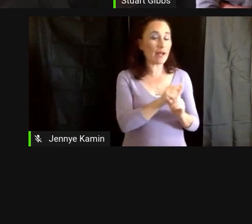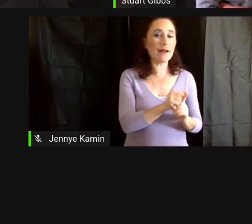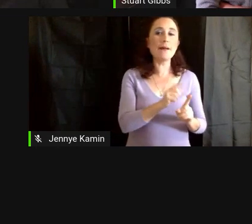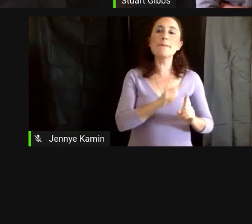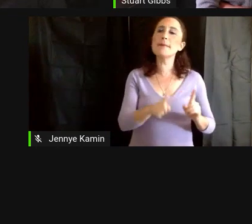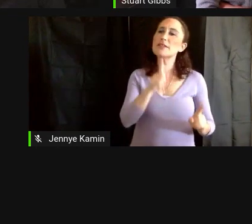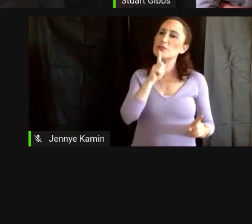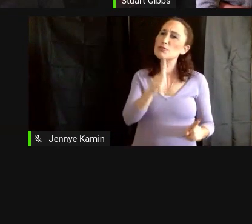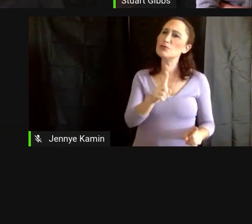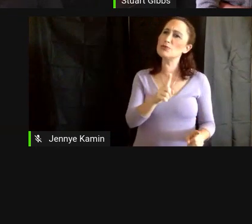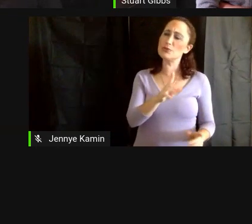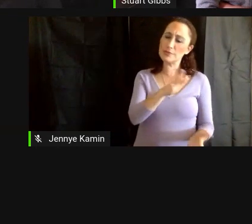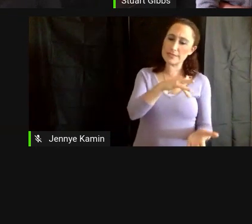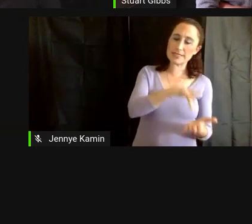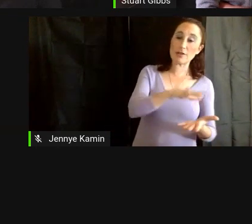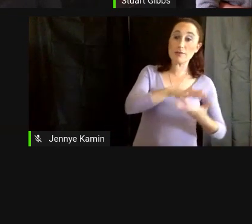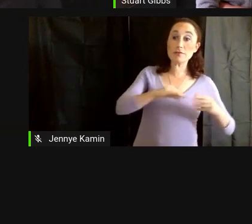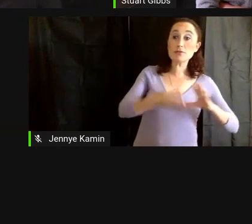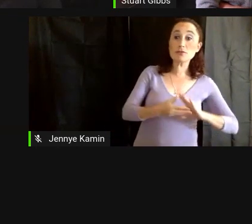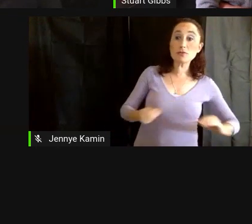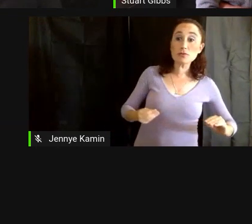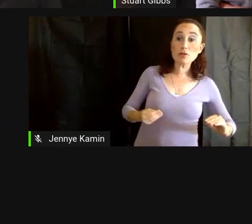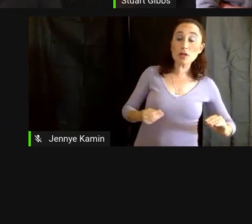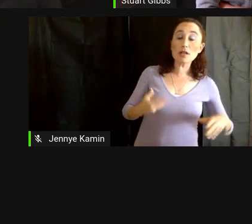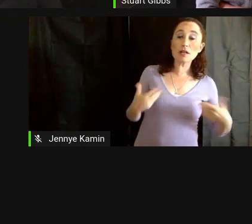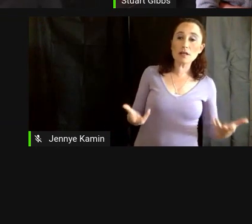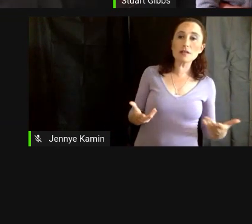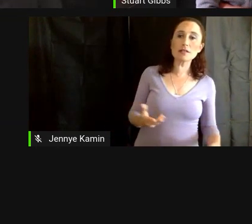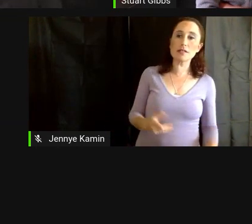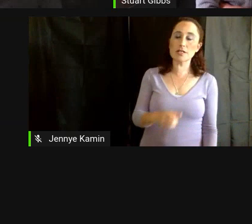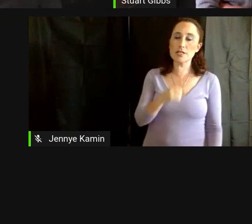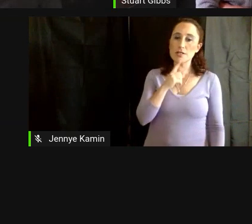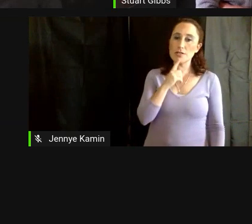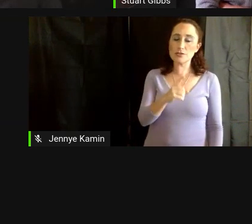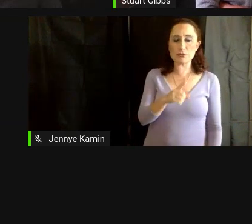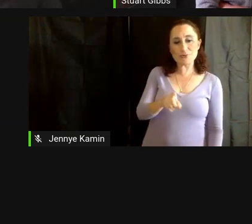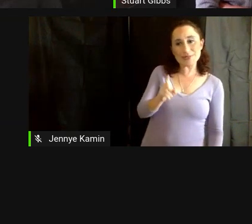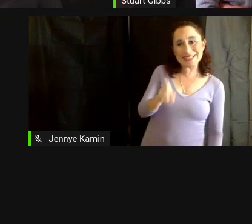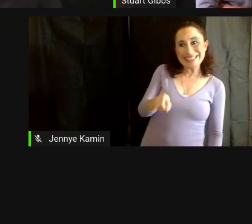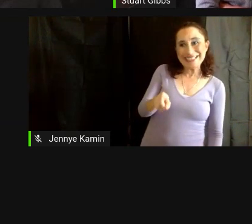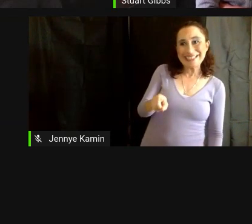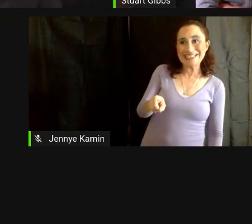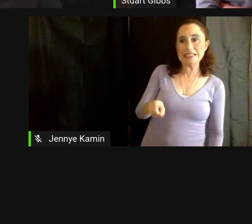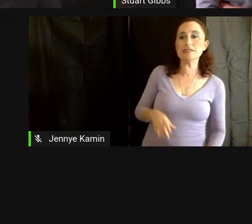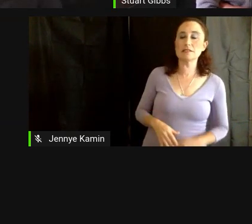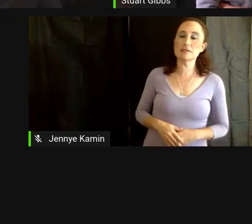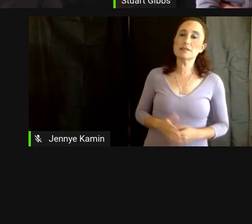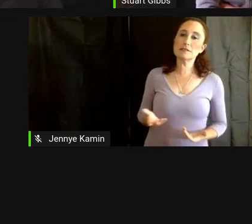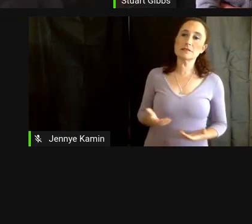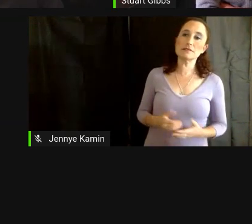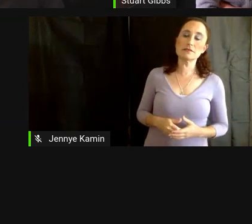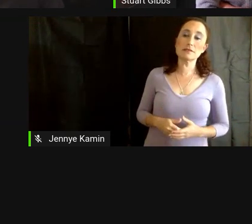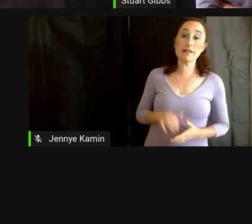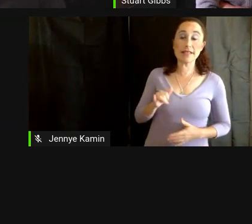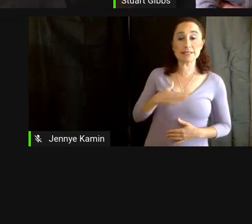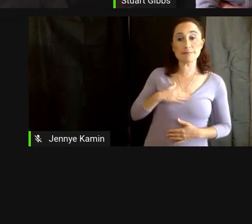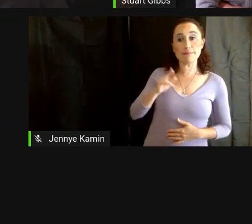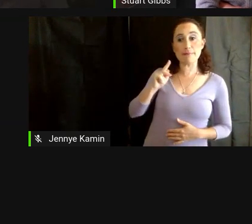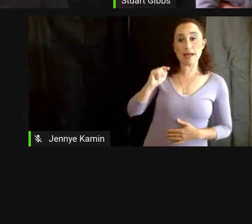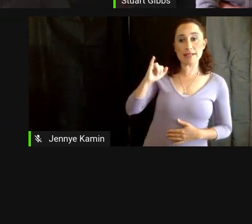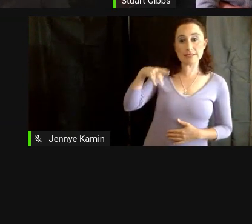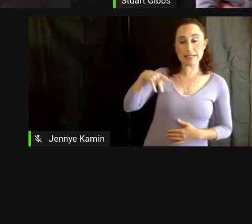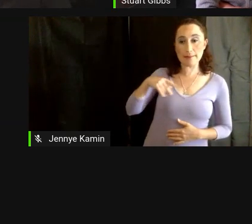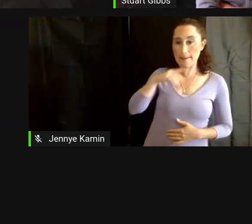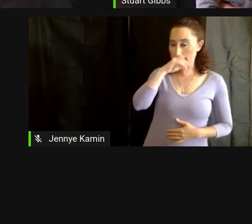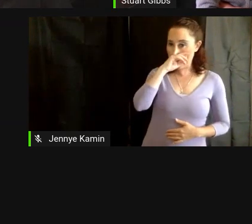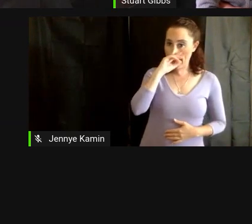of the story has to do with her true need, her true desire. So that's my tip.